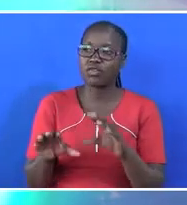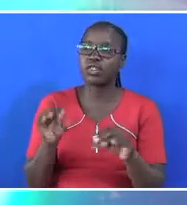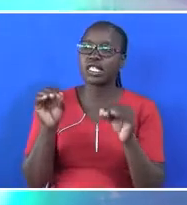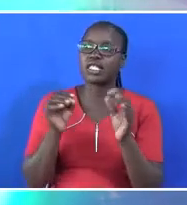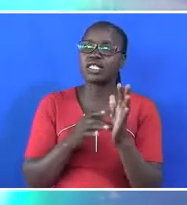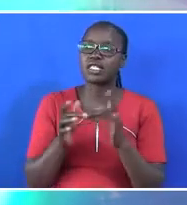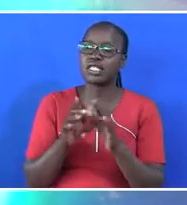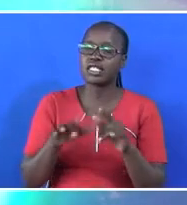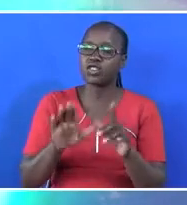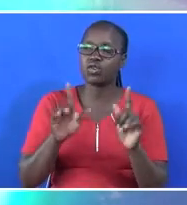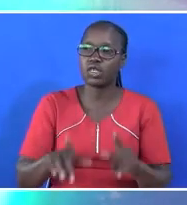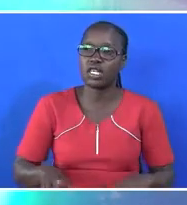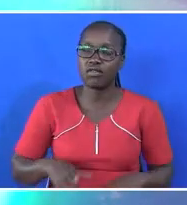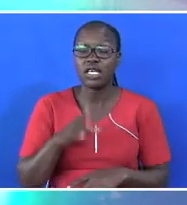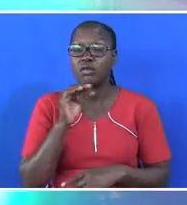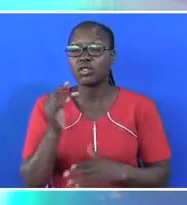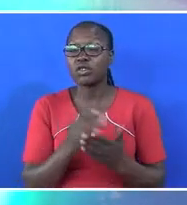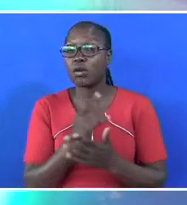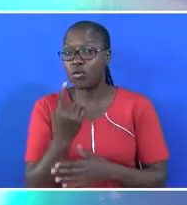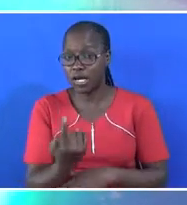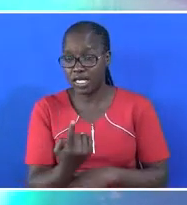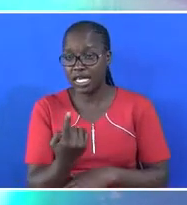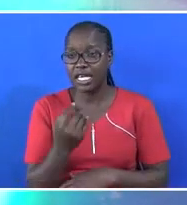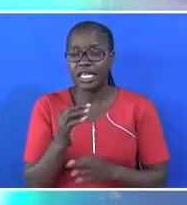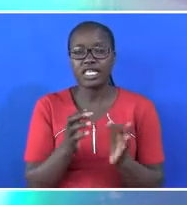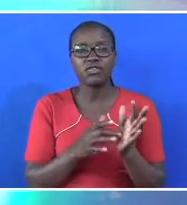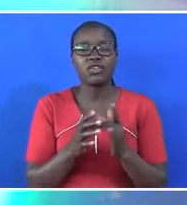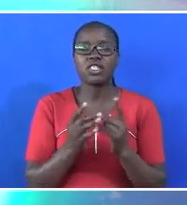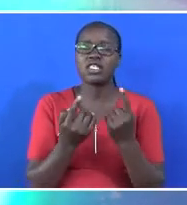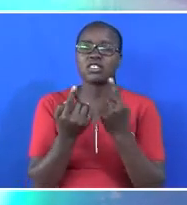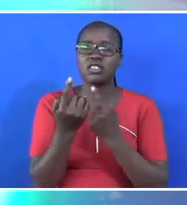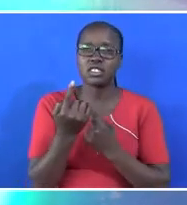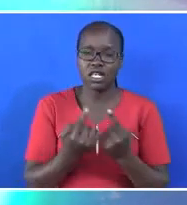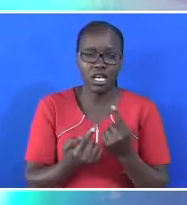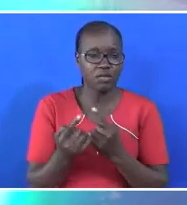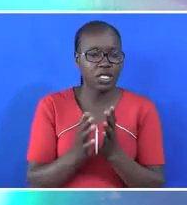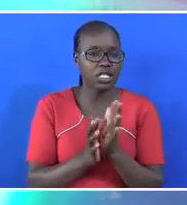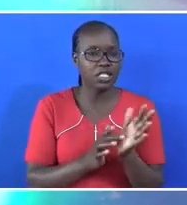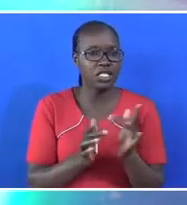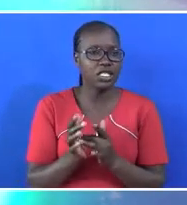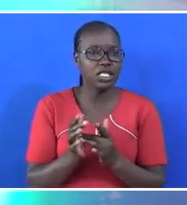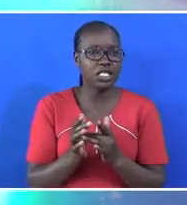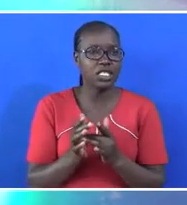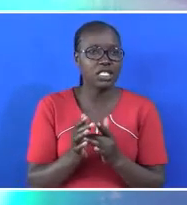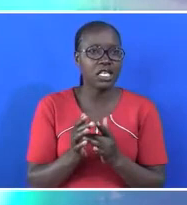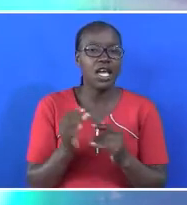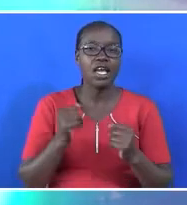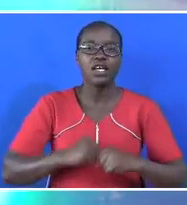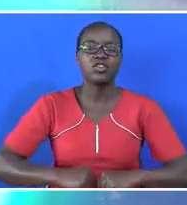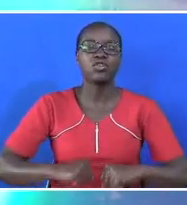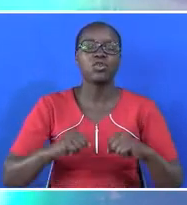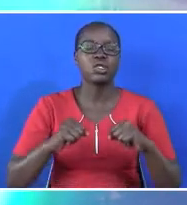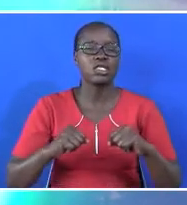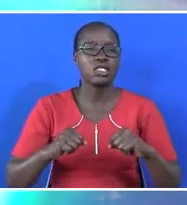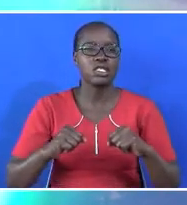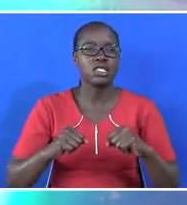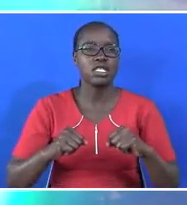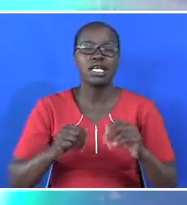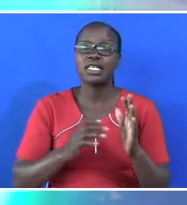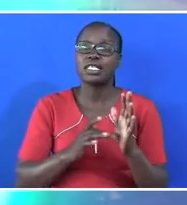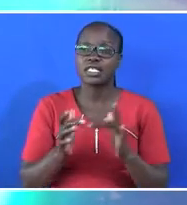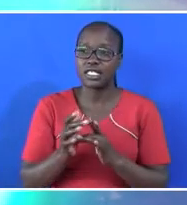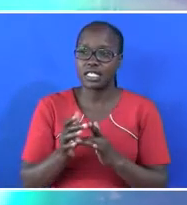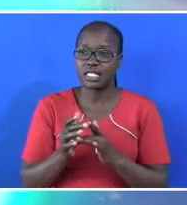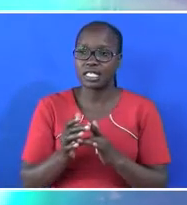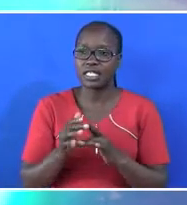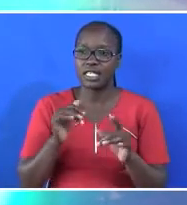Jesus in your life, am I speaking to someone? If Jesus comes and Jesus is enthroned, if Jesus